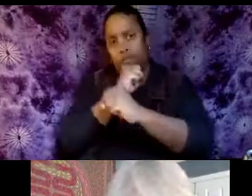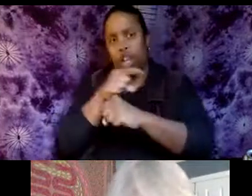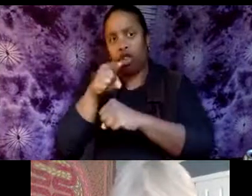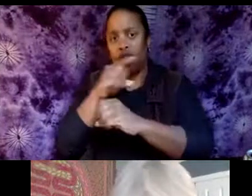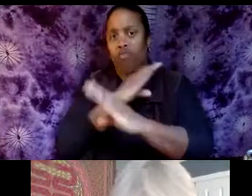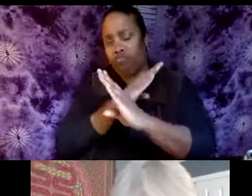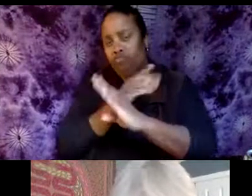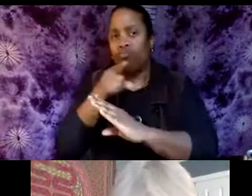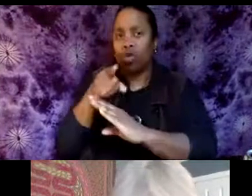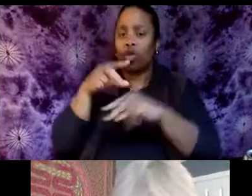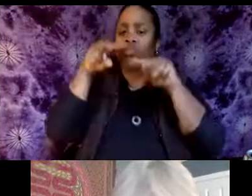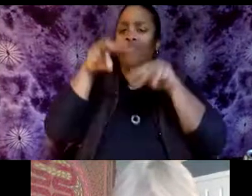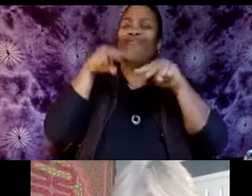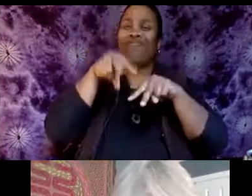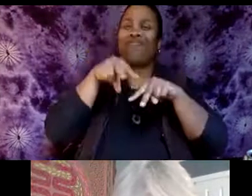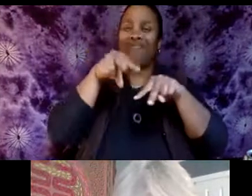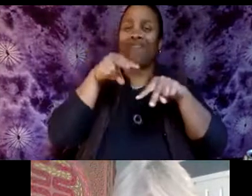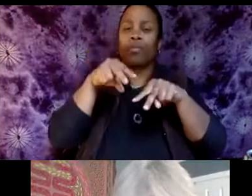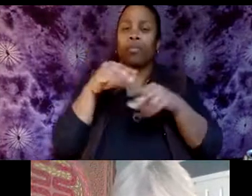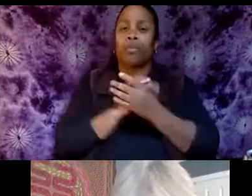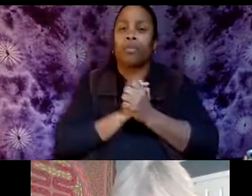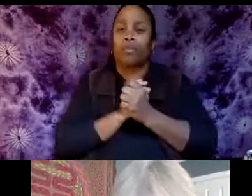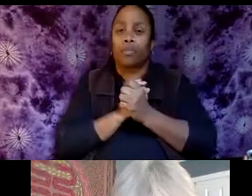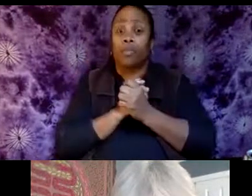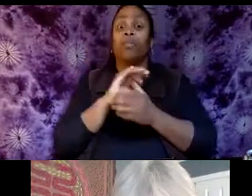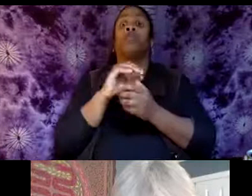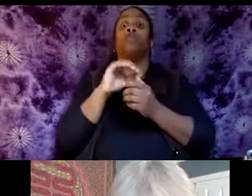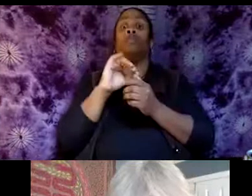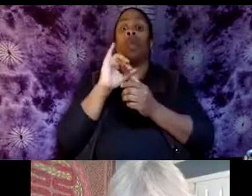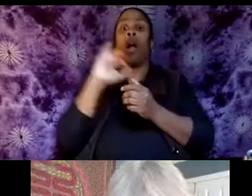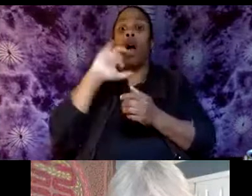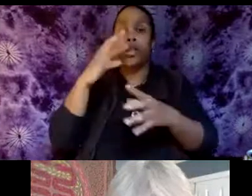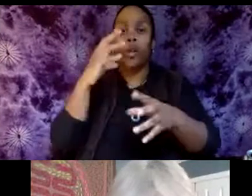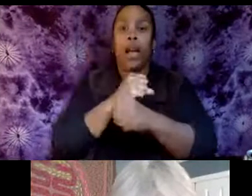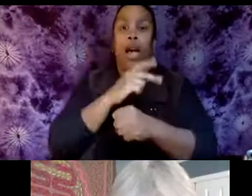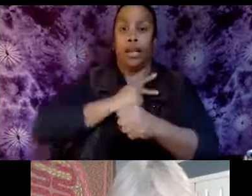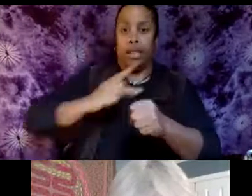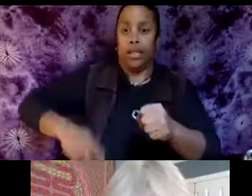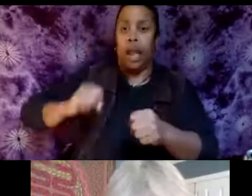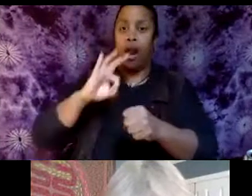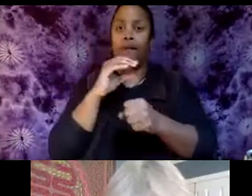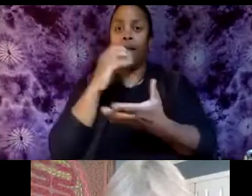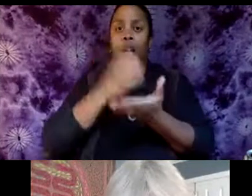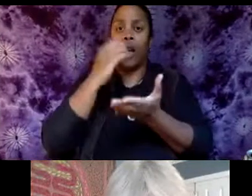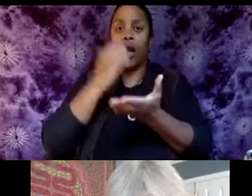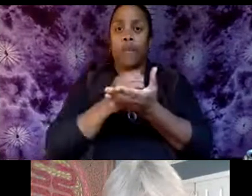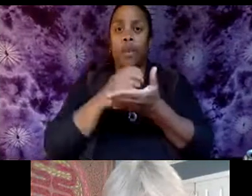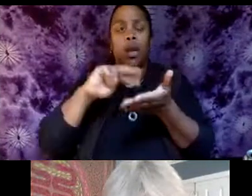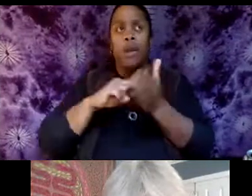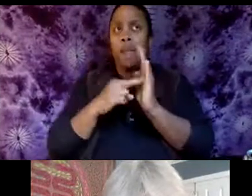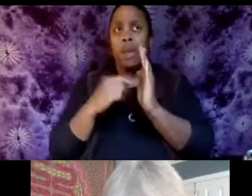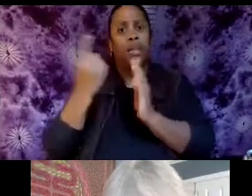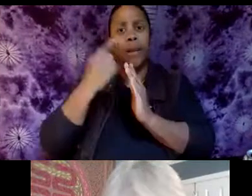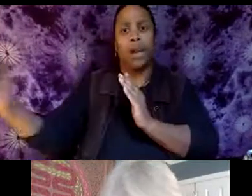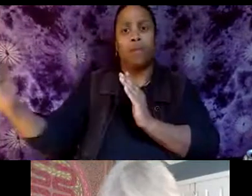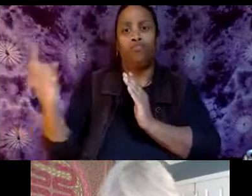and and I also got the Knight of Cups too, which I feel is someone coming towards you when